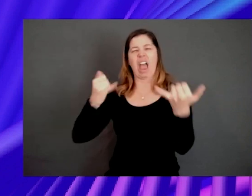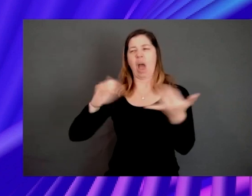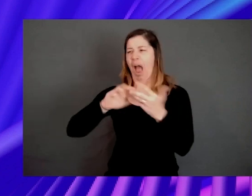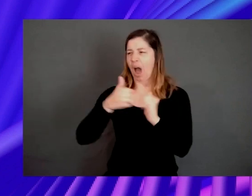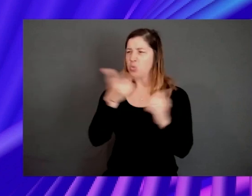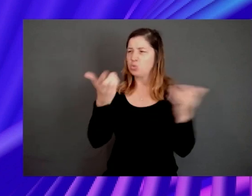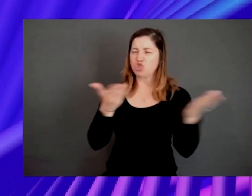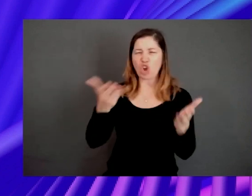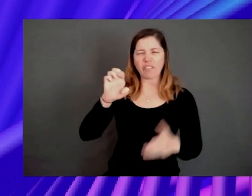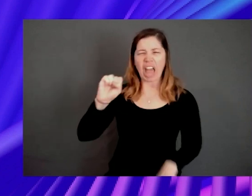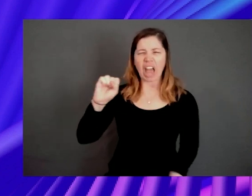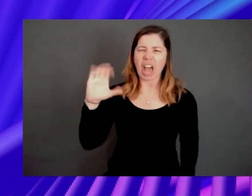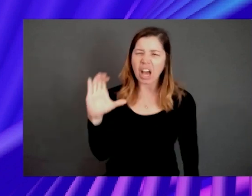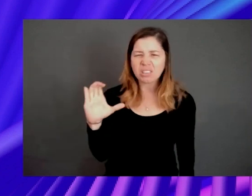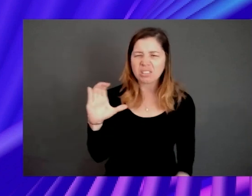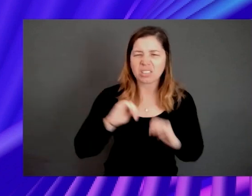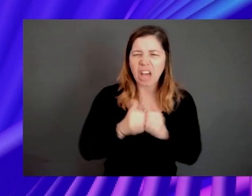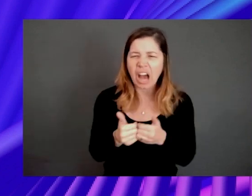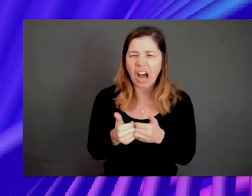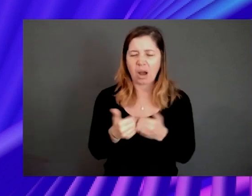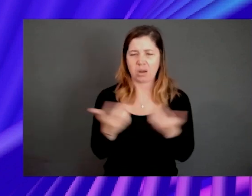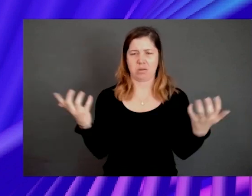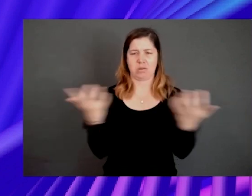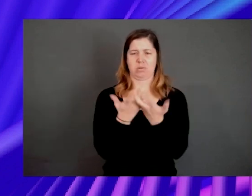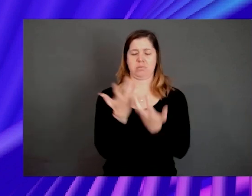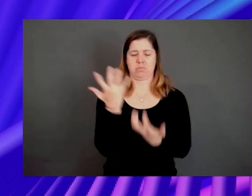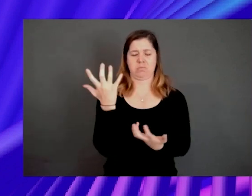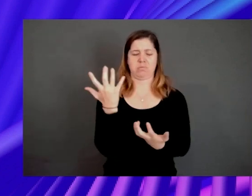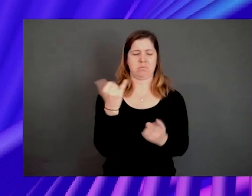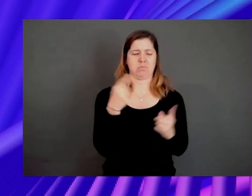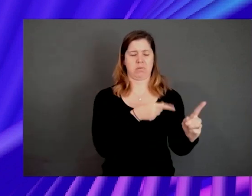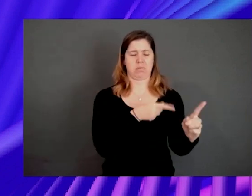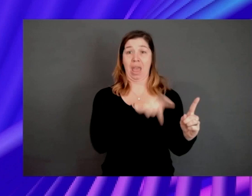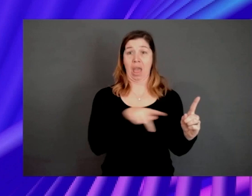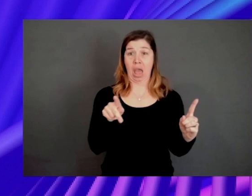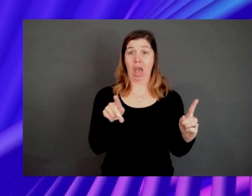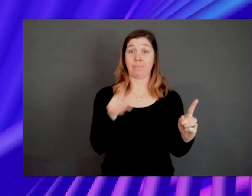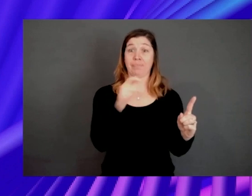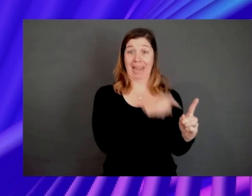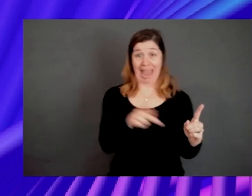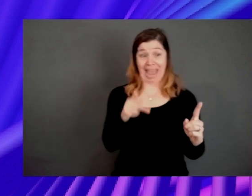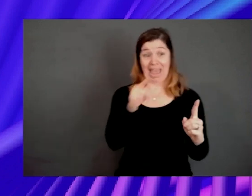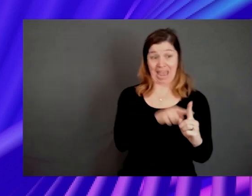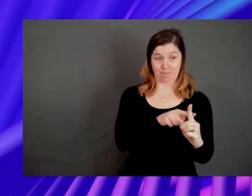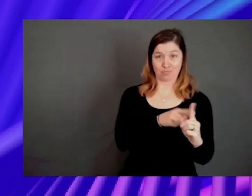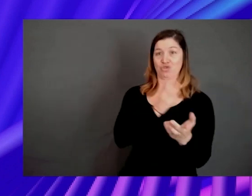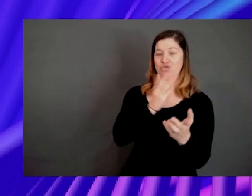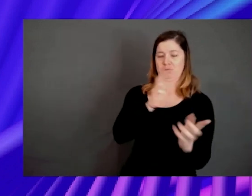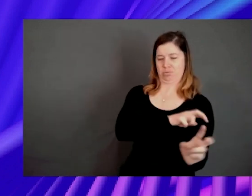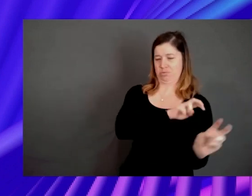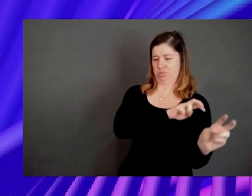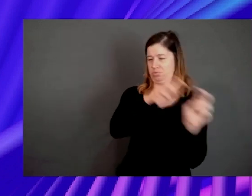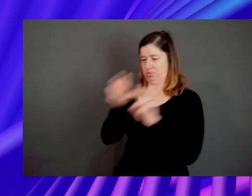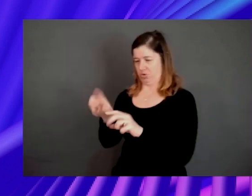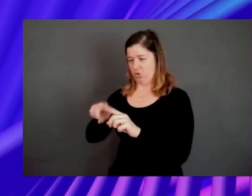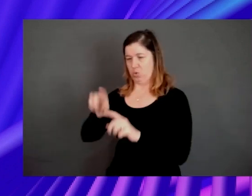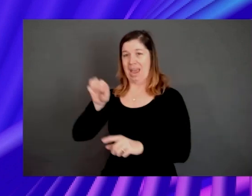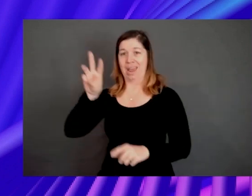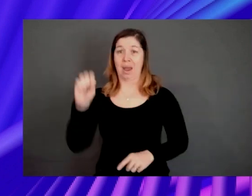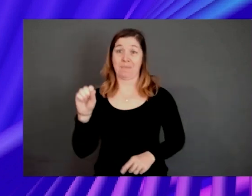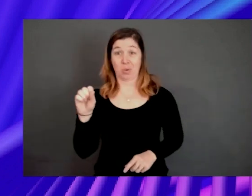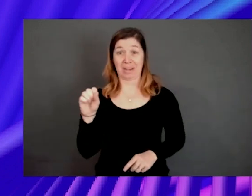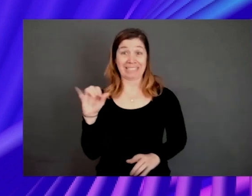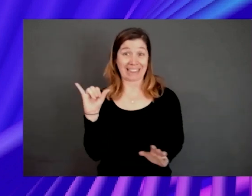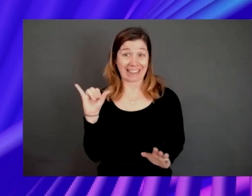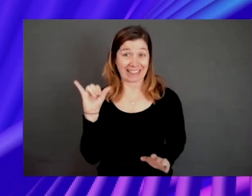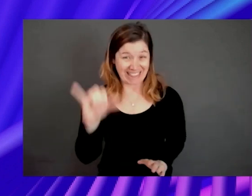when you're coming to AWS. It's, you have an application. How do I get my application to AWS? And that's like the bigger focus